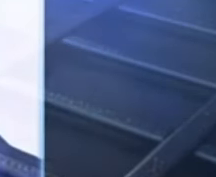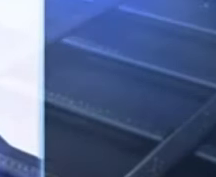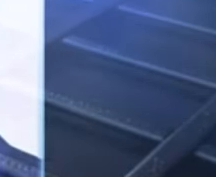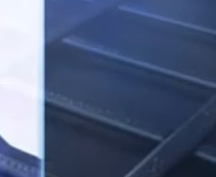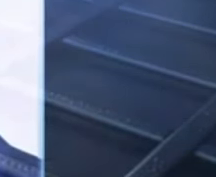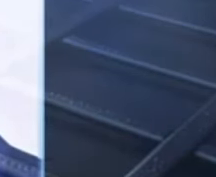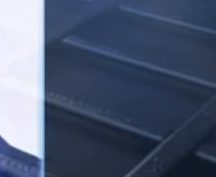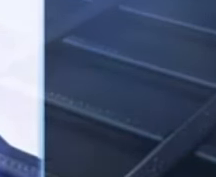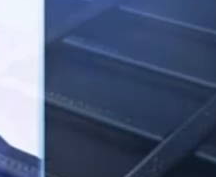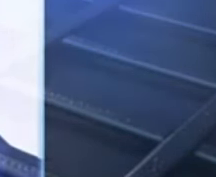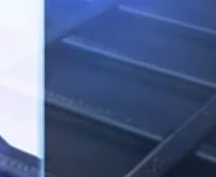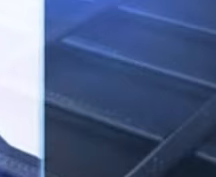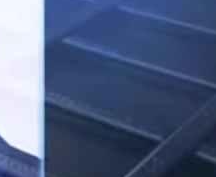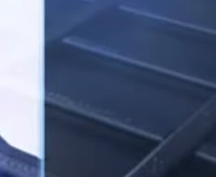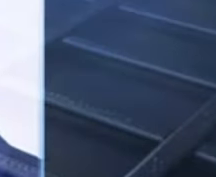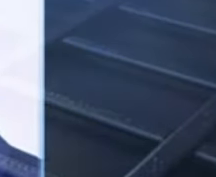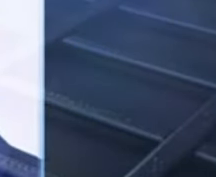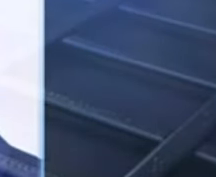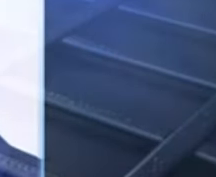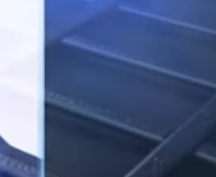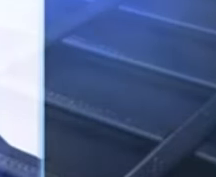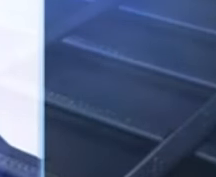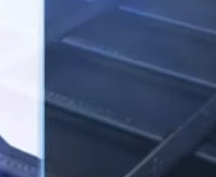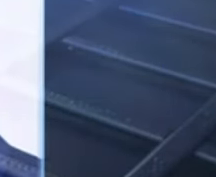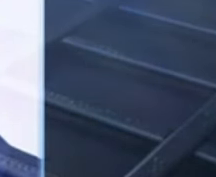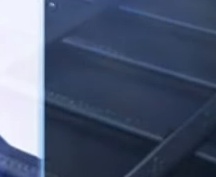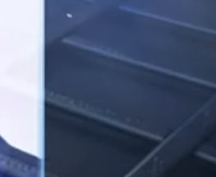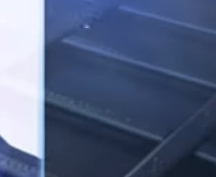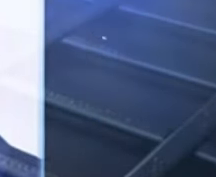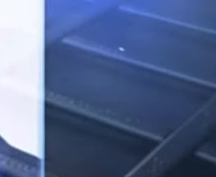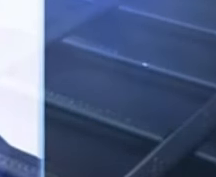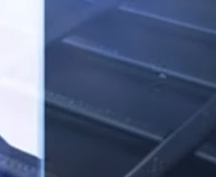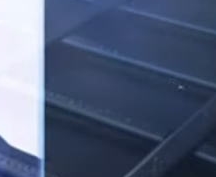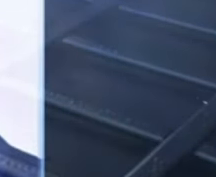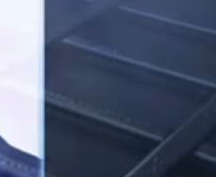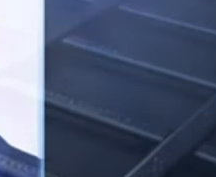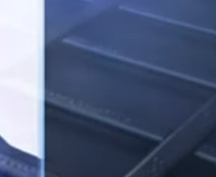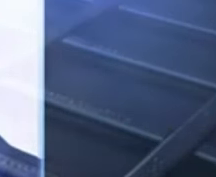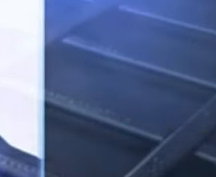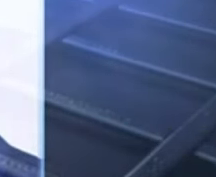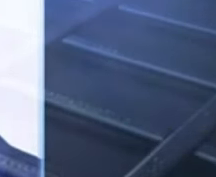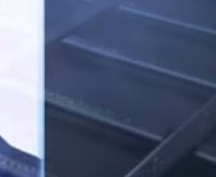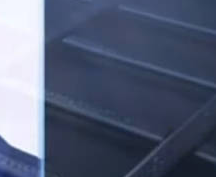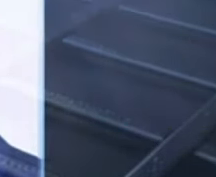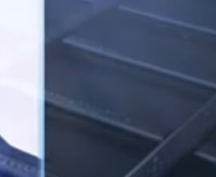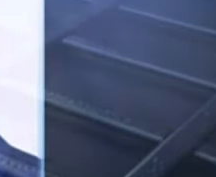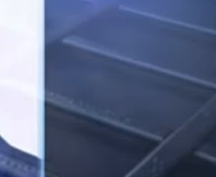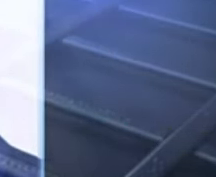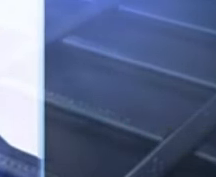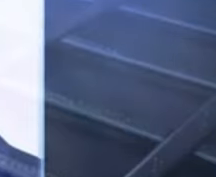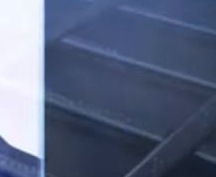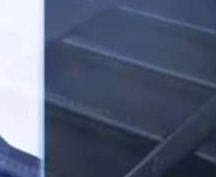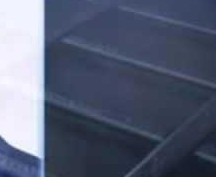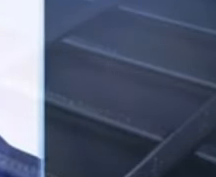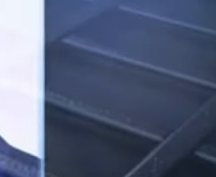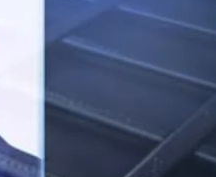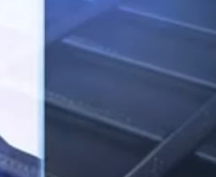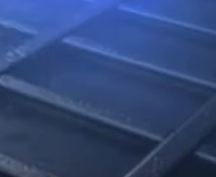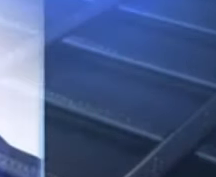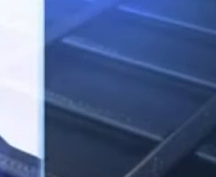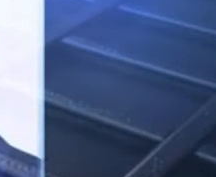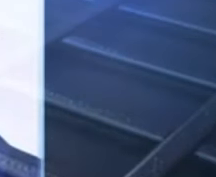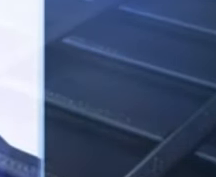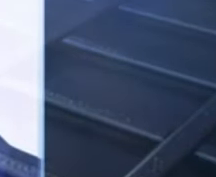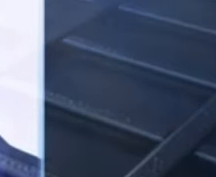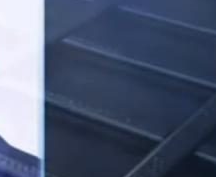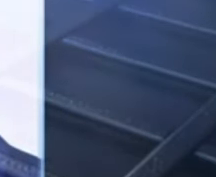Kibunjia, who was the then National Museum of Kenya boss, allegedly deposited a substantial amount of millions into his M-Pesa